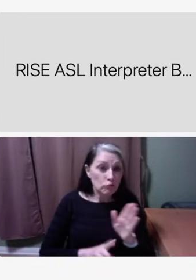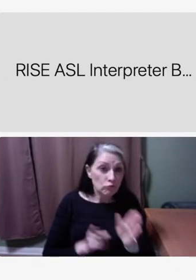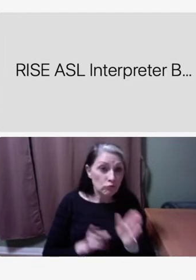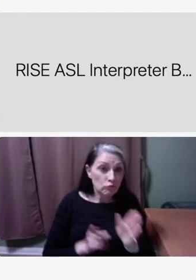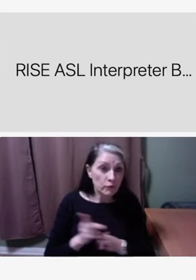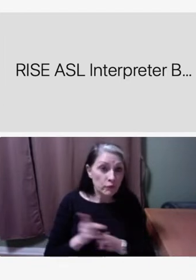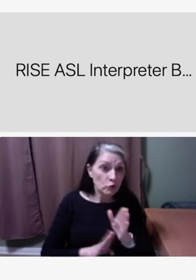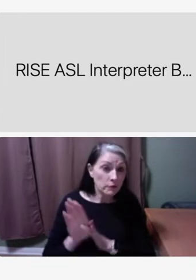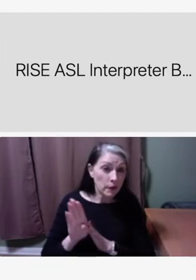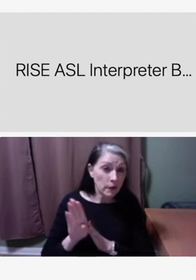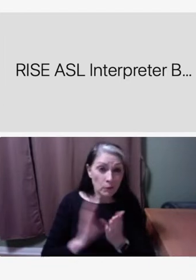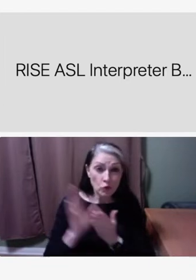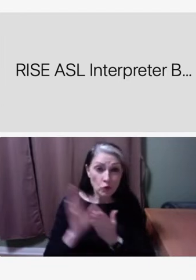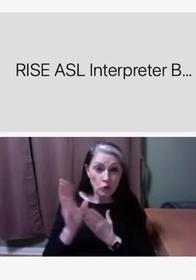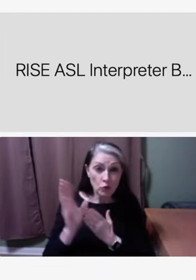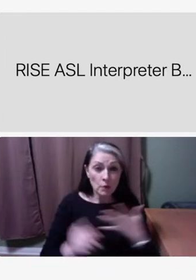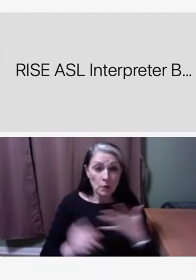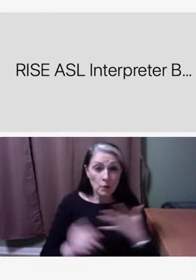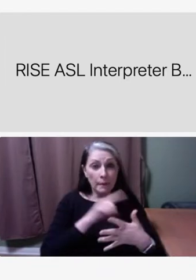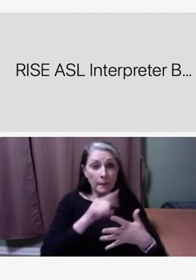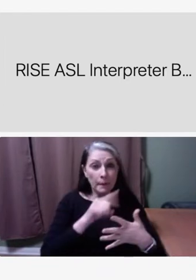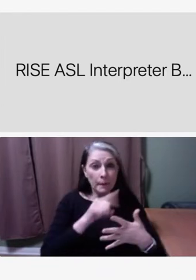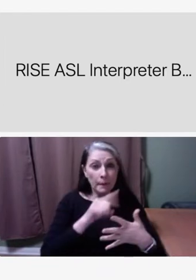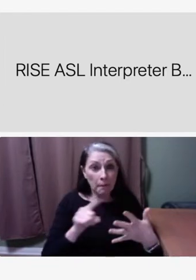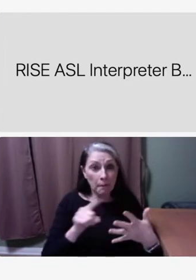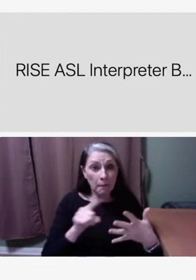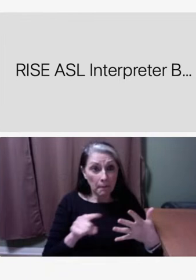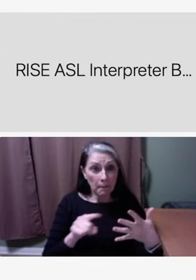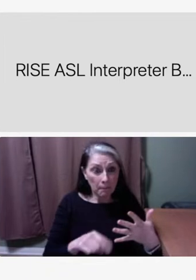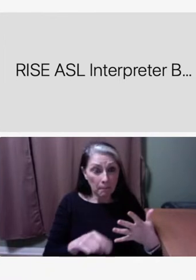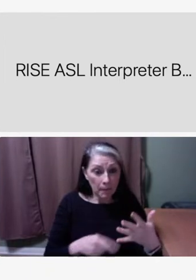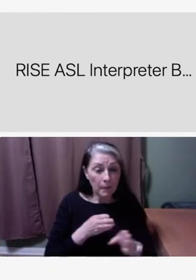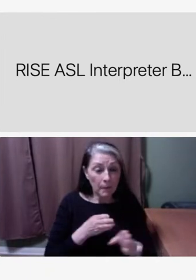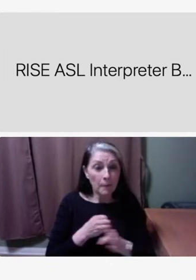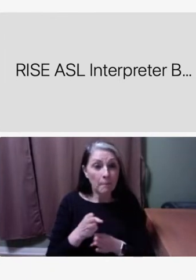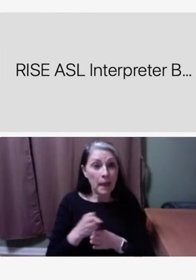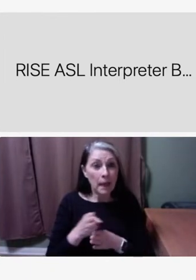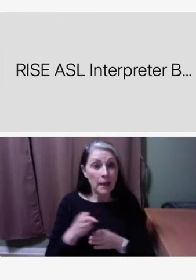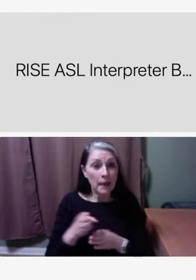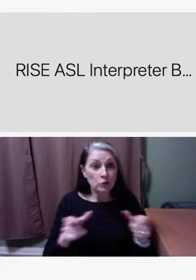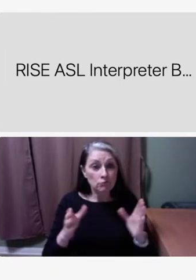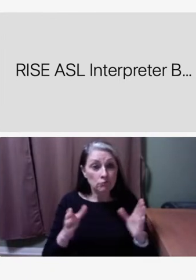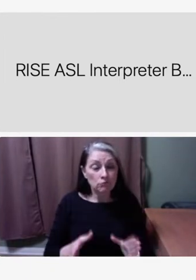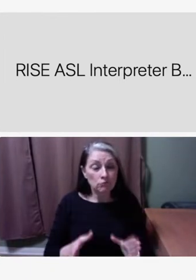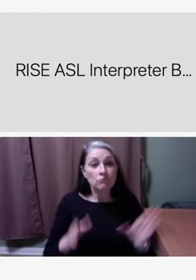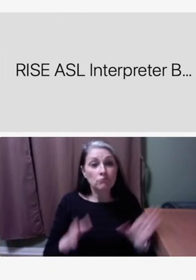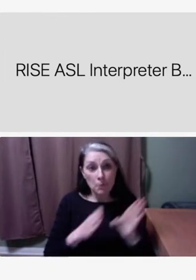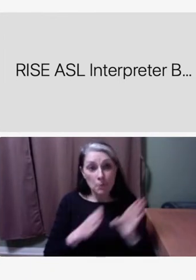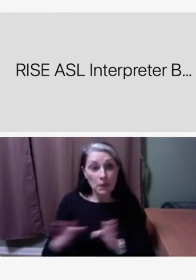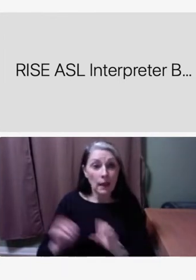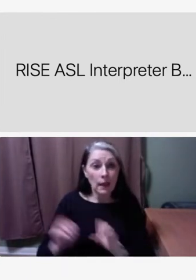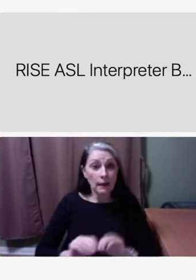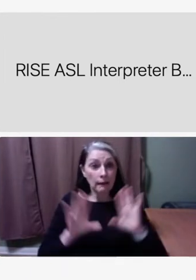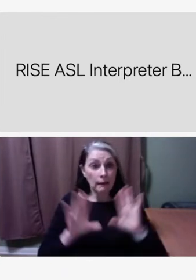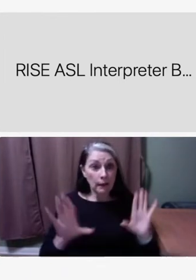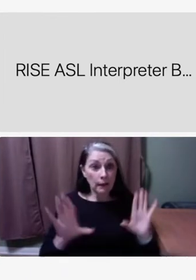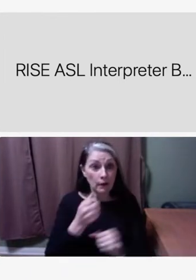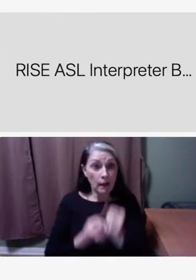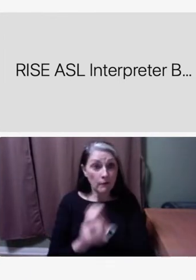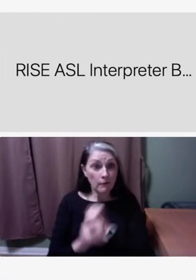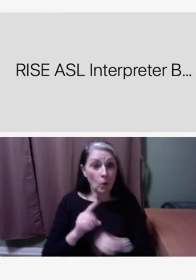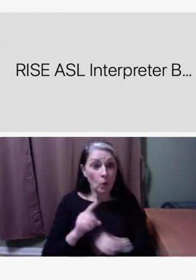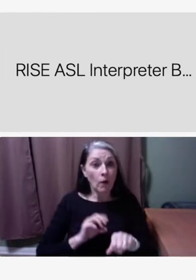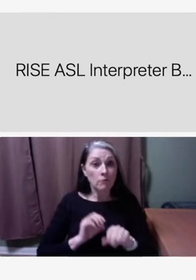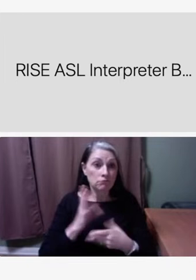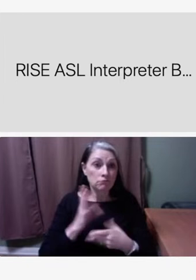student recognition, to name a few. The master plan will provide clarity to all stakeholders on the purpose of the program. It's a crucial component needed